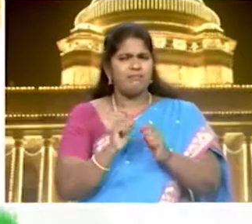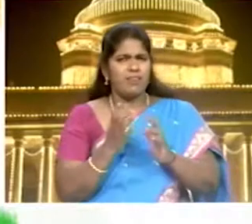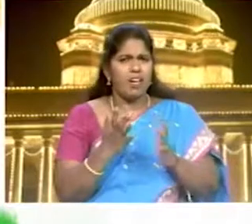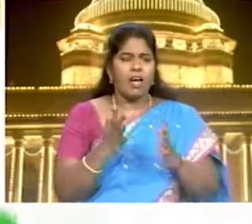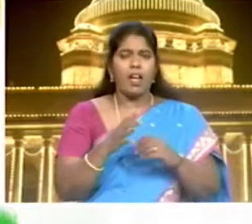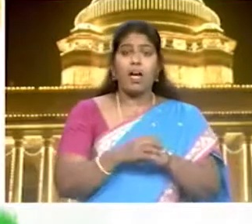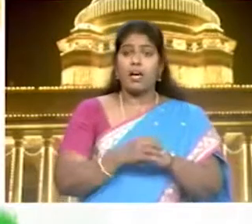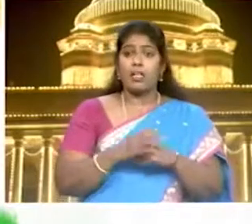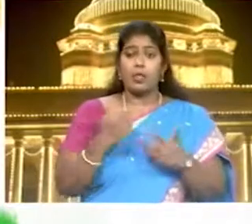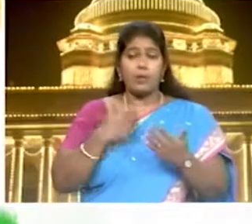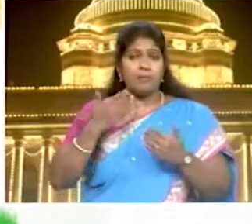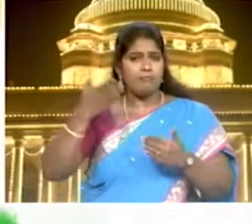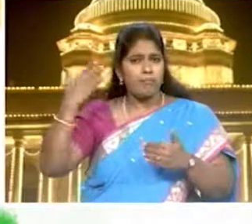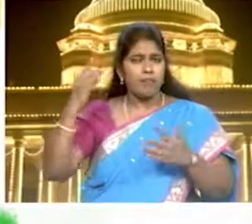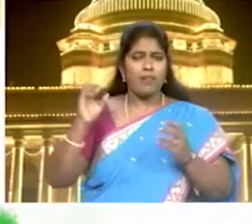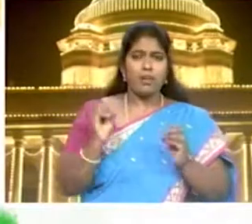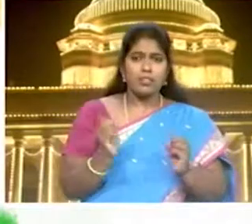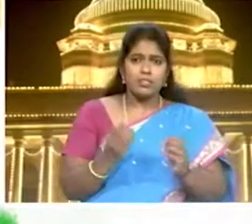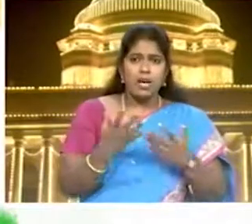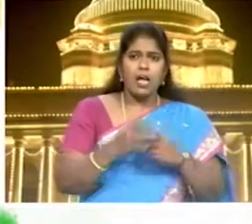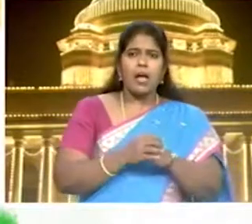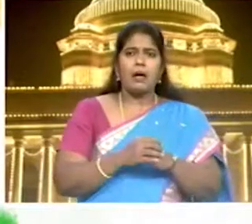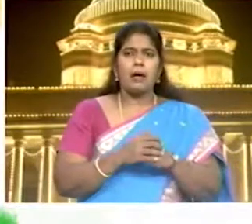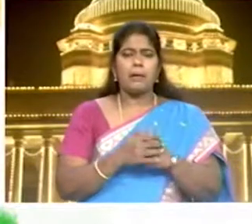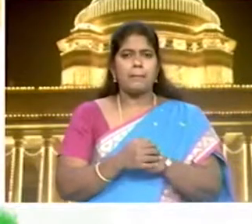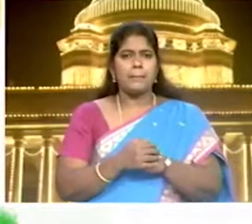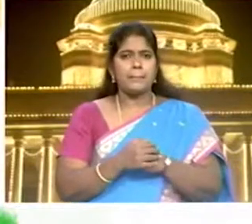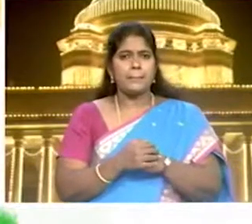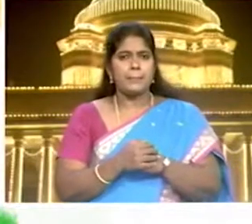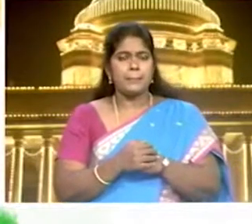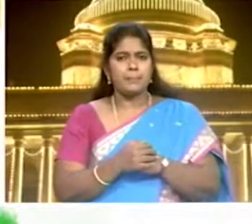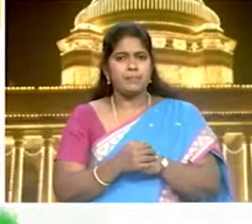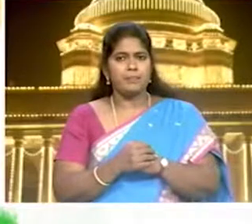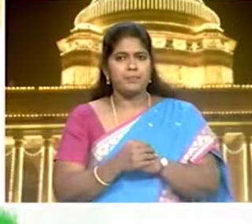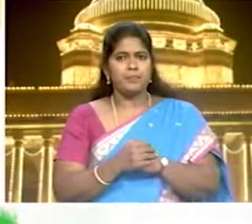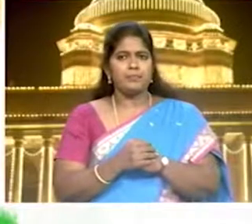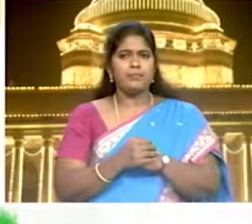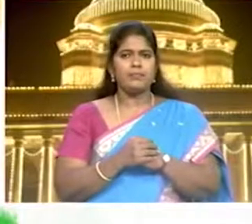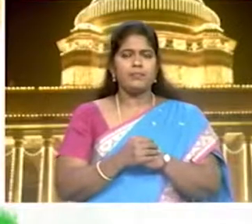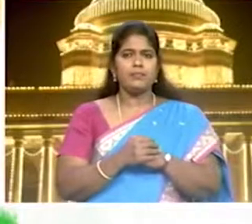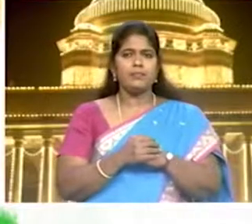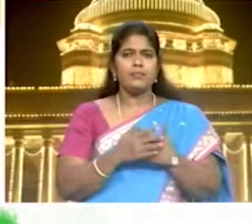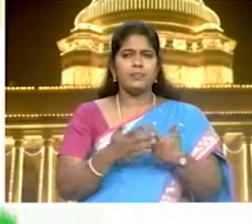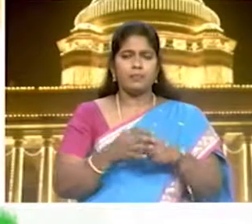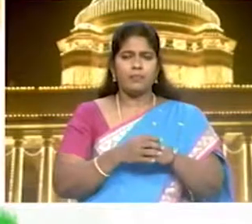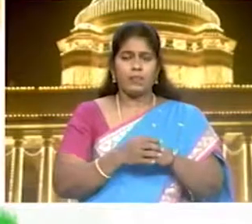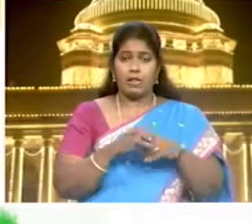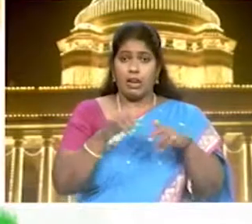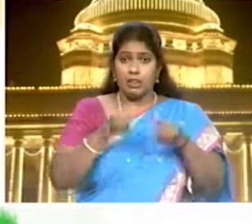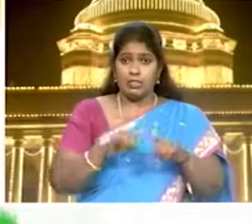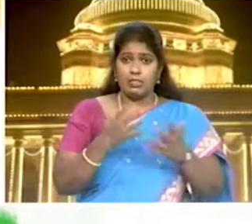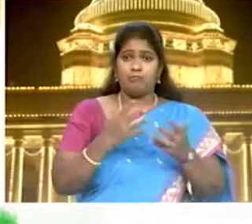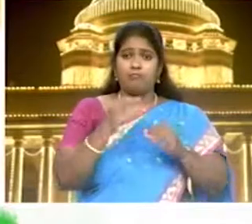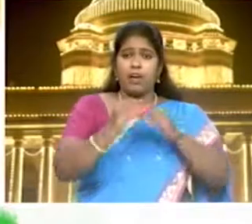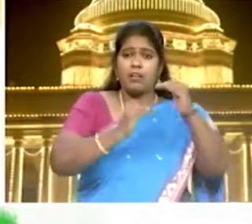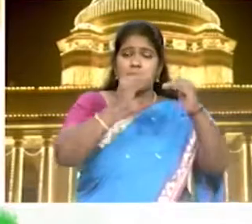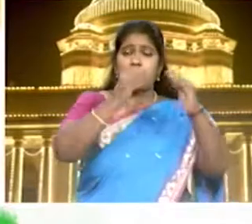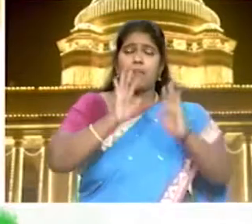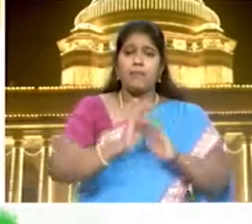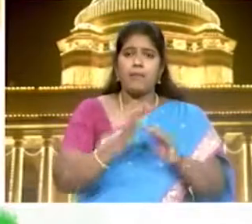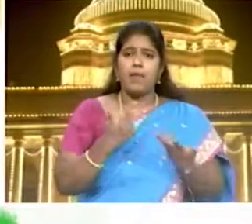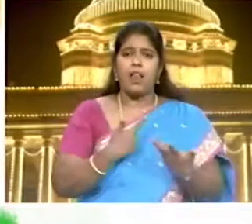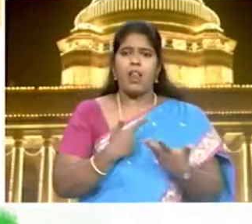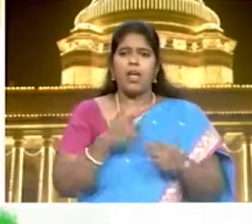beginning of civilization, saints and seers of this land had developed a vision of